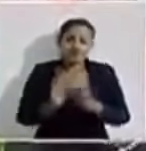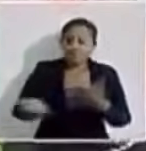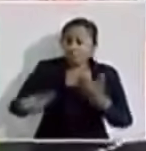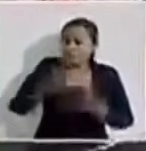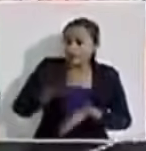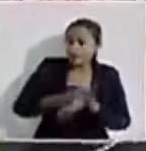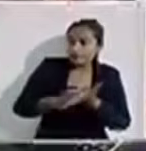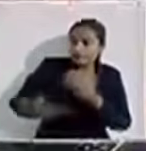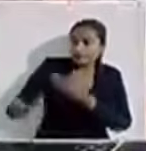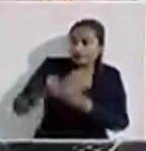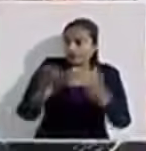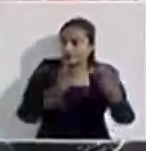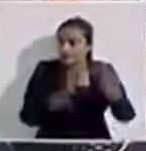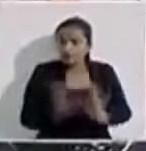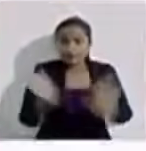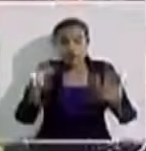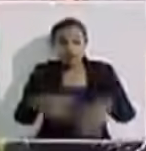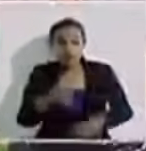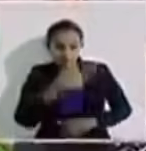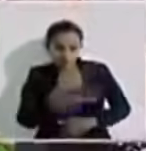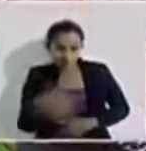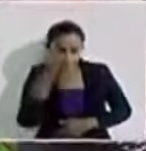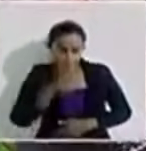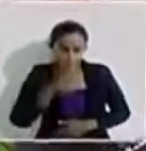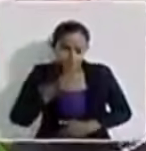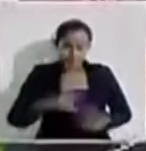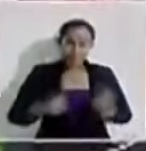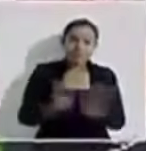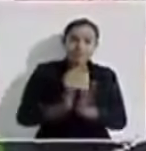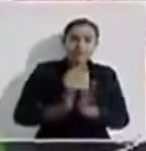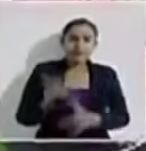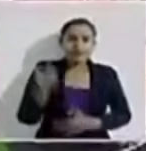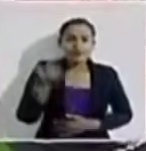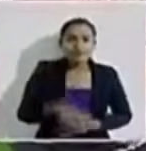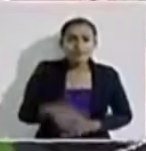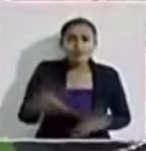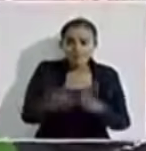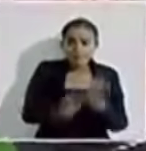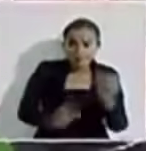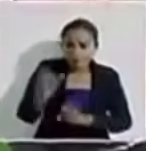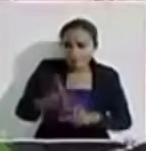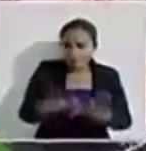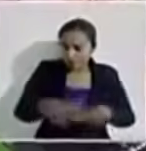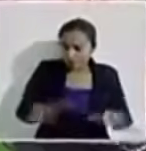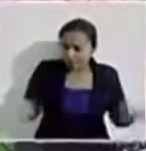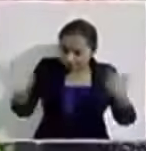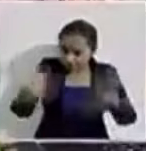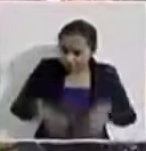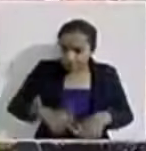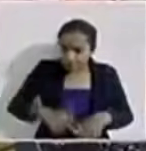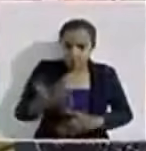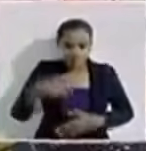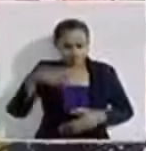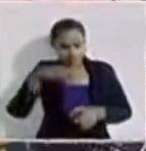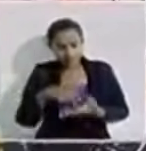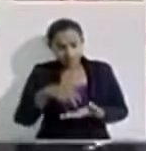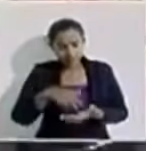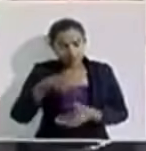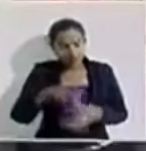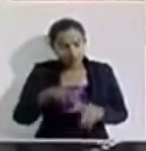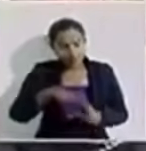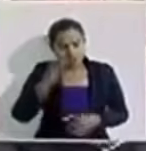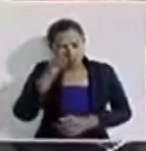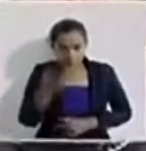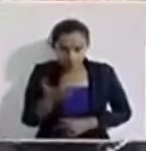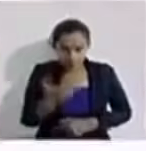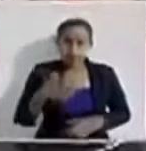who is becoming jealous when a farmer's child can enjoy the massive projects carried out by King Parakramabahu? I have a problem. If it is okay to